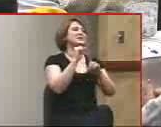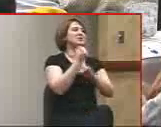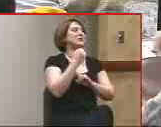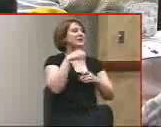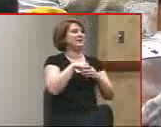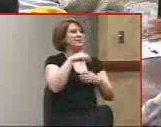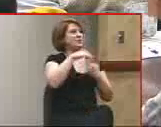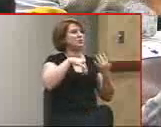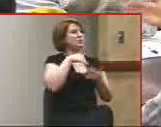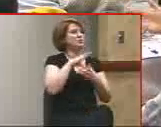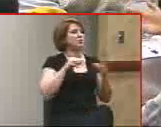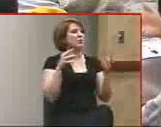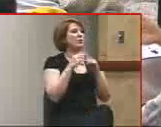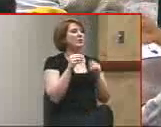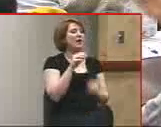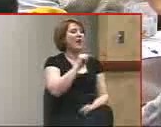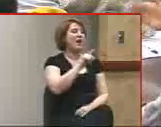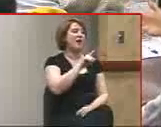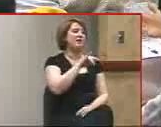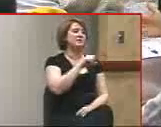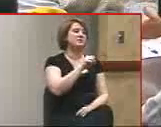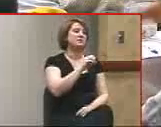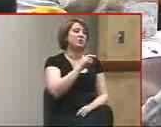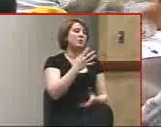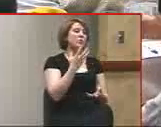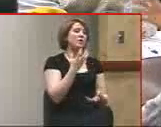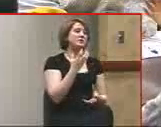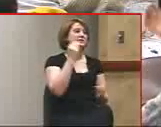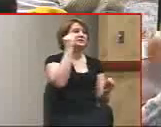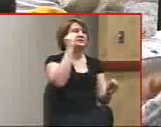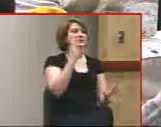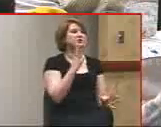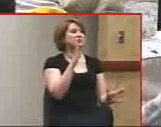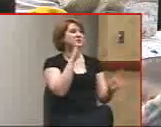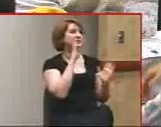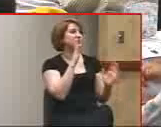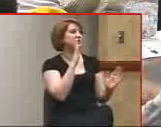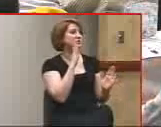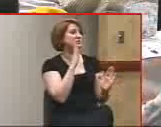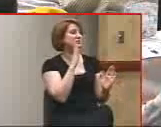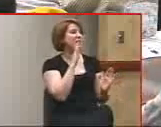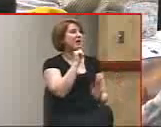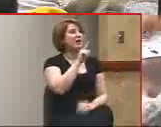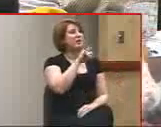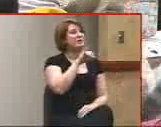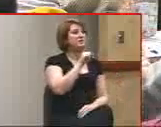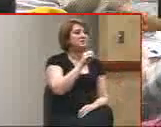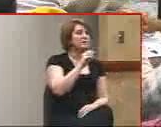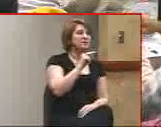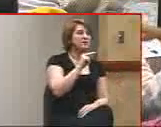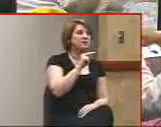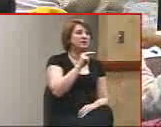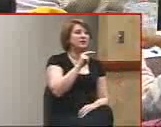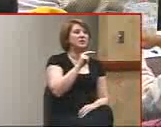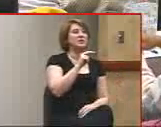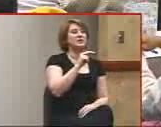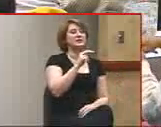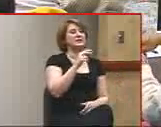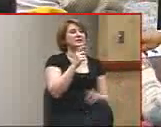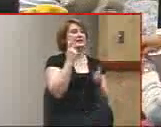where Allison wants the teacher's attention. Allison shows